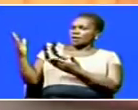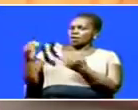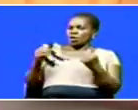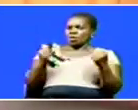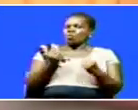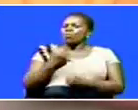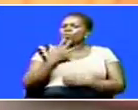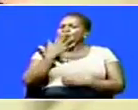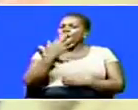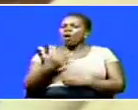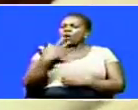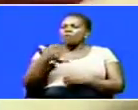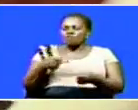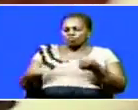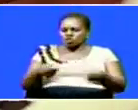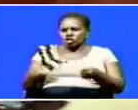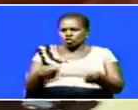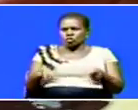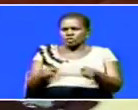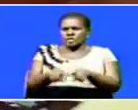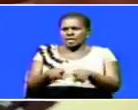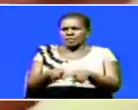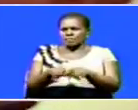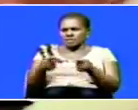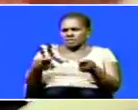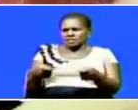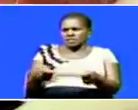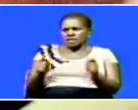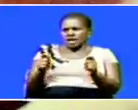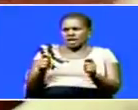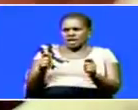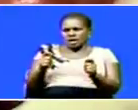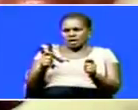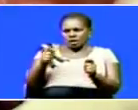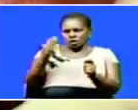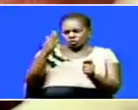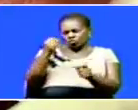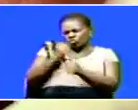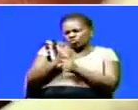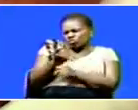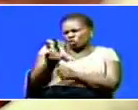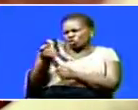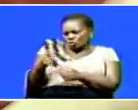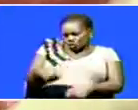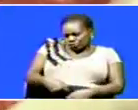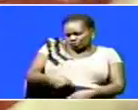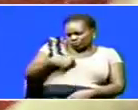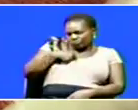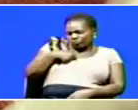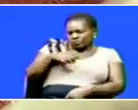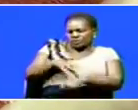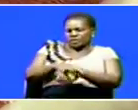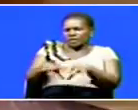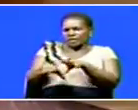warmth from heat sources and spending hours trying to master the simplest of tasks, like zipping up a